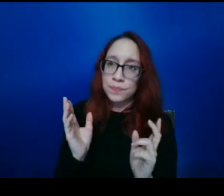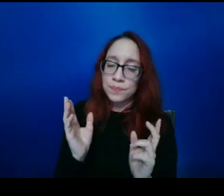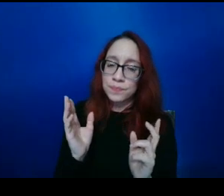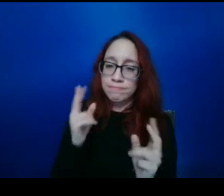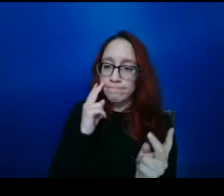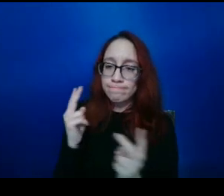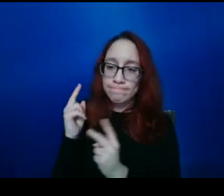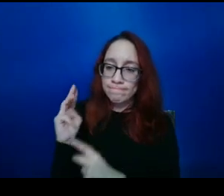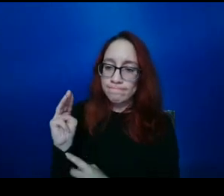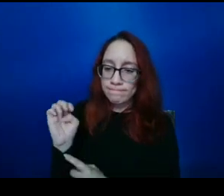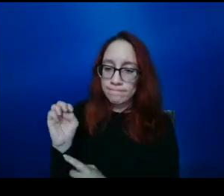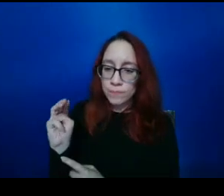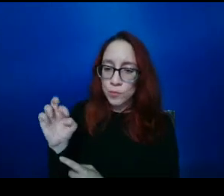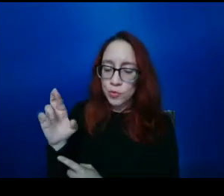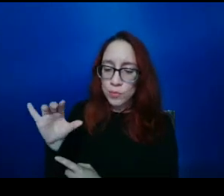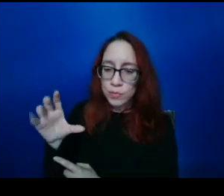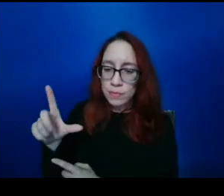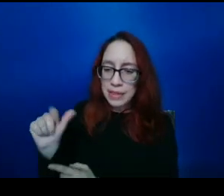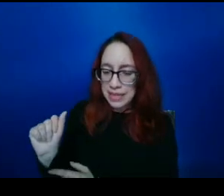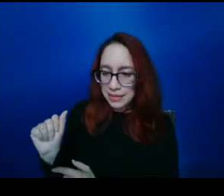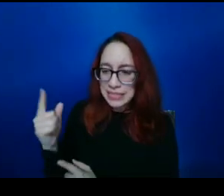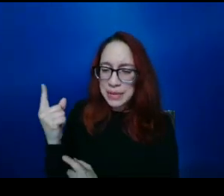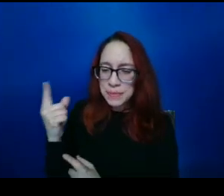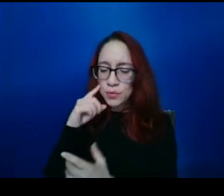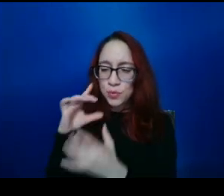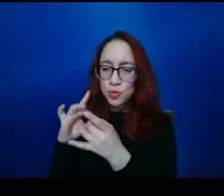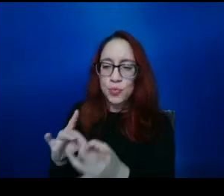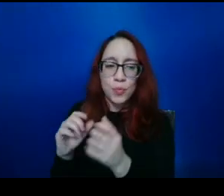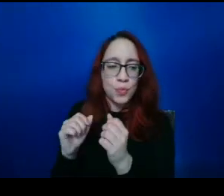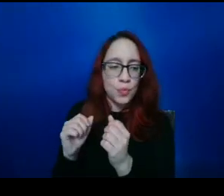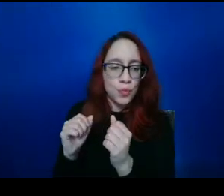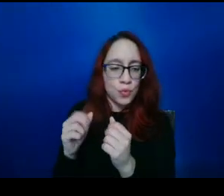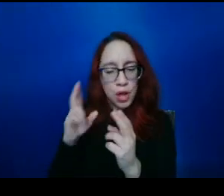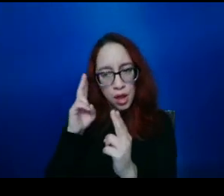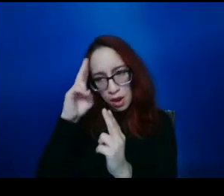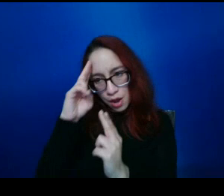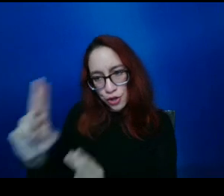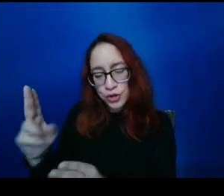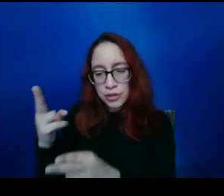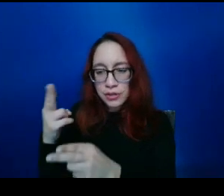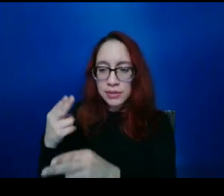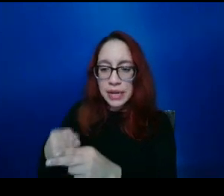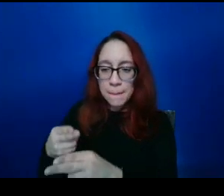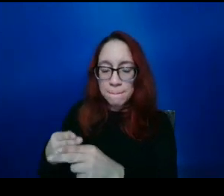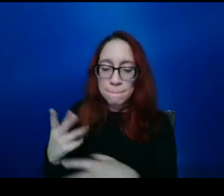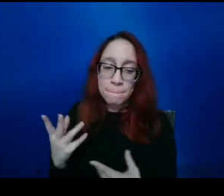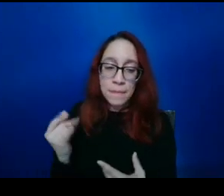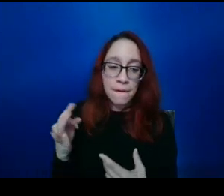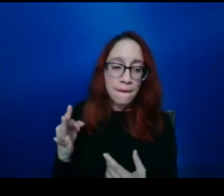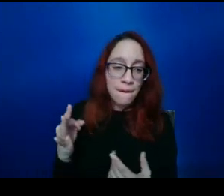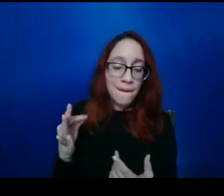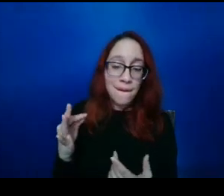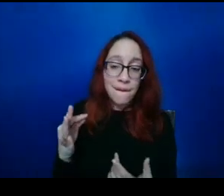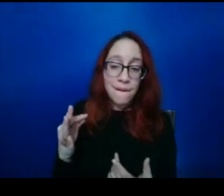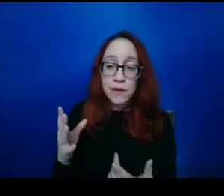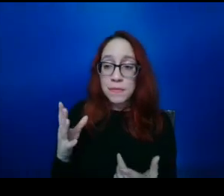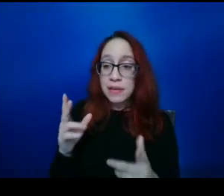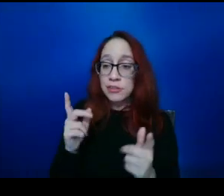memorabilia or, you know, something to do to honor his name, whether that be a, you know, renaming a